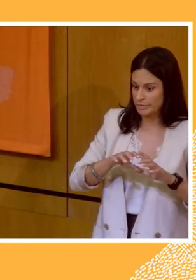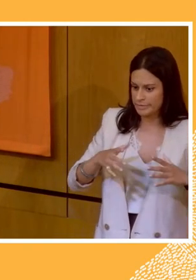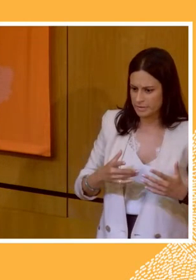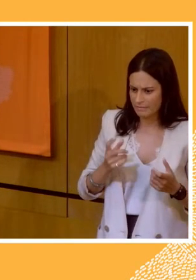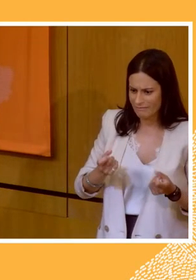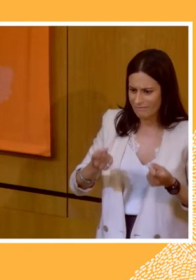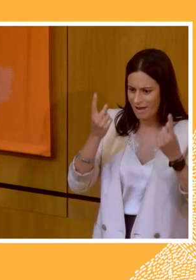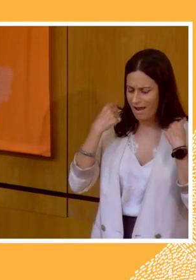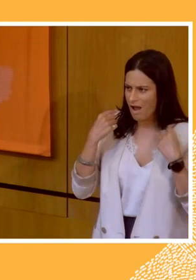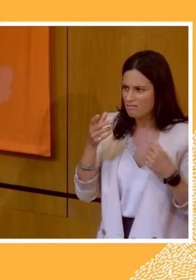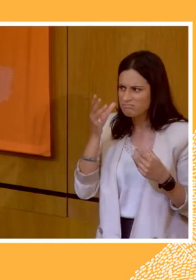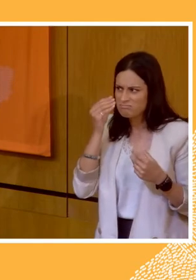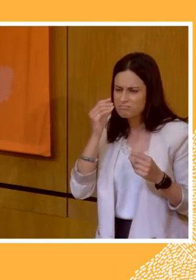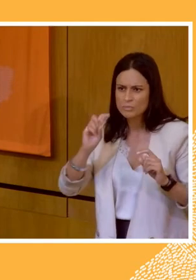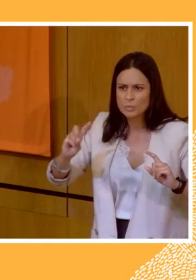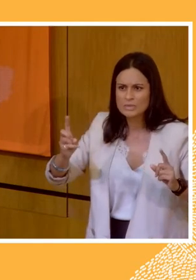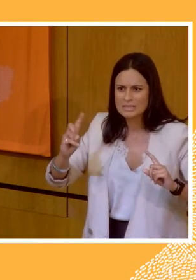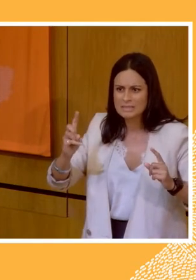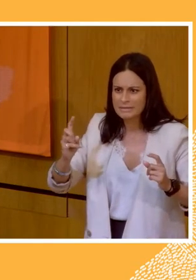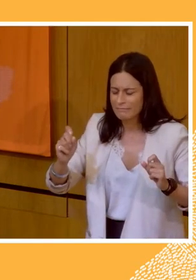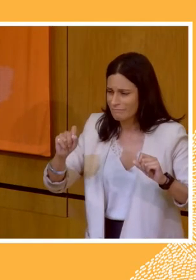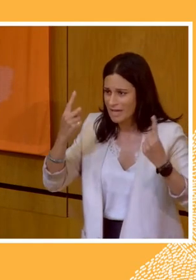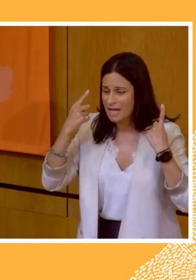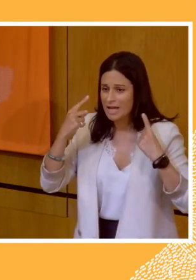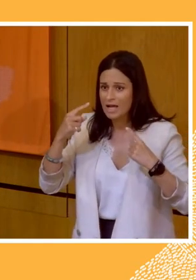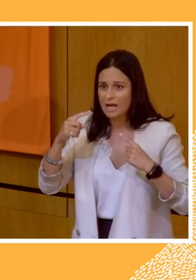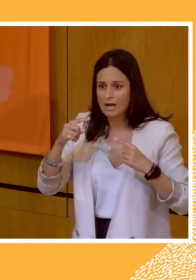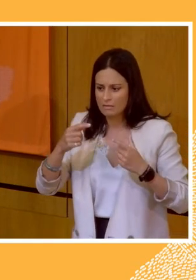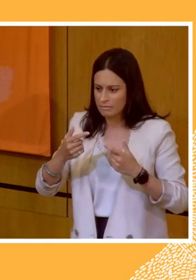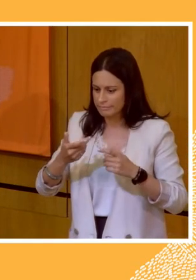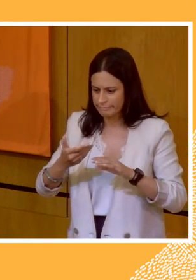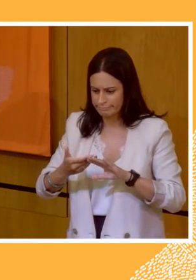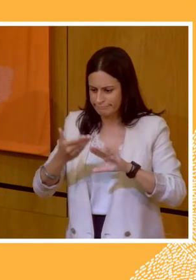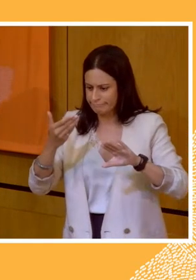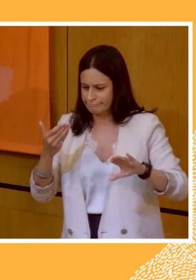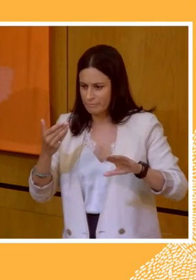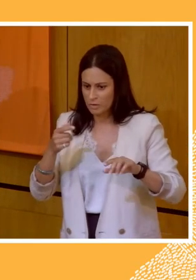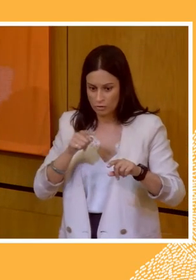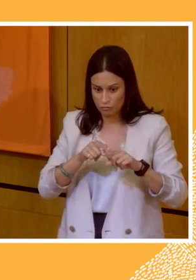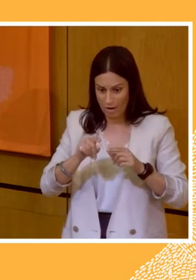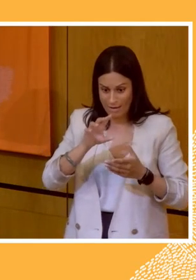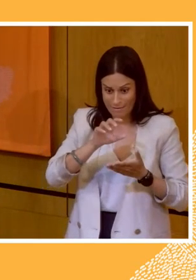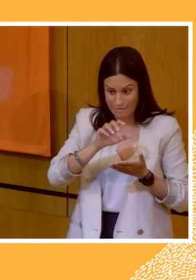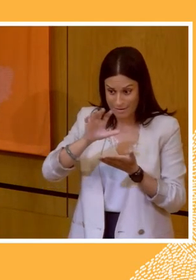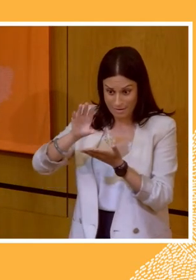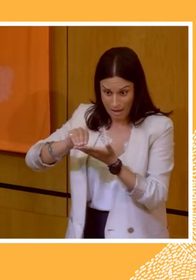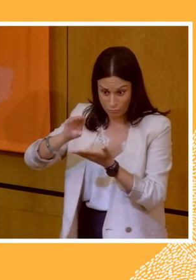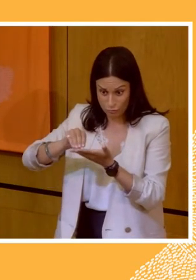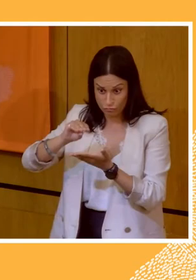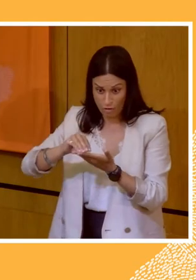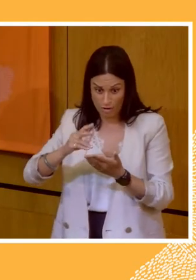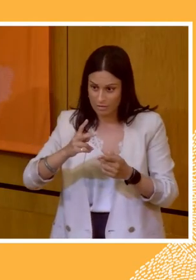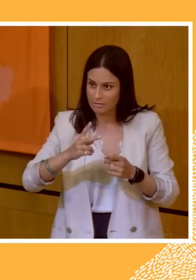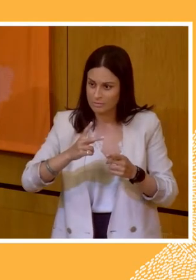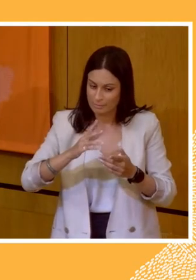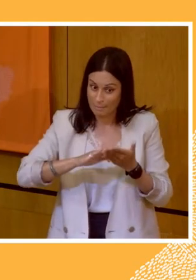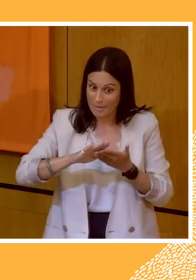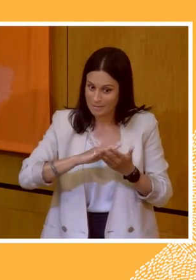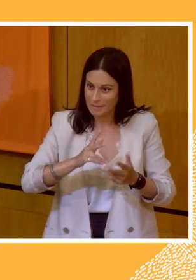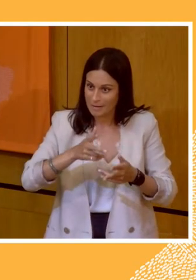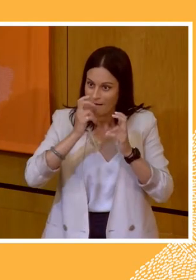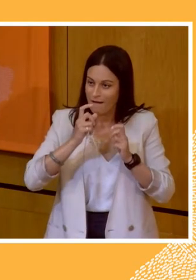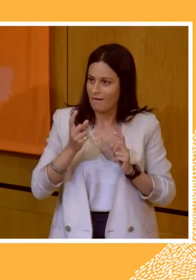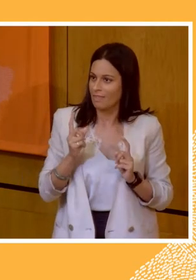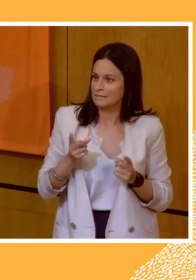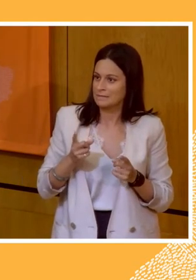and would not know what that sound world is like. And so we talked about trying to capture it and recreate it a little bit as much as we could, right, when we